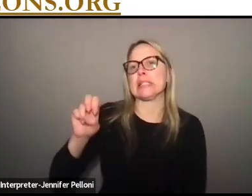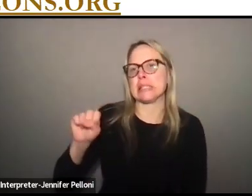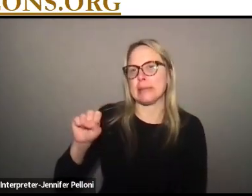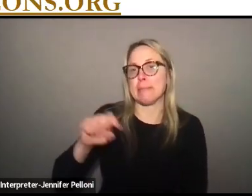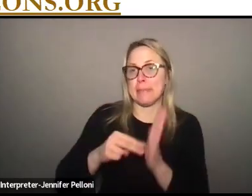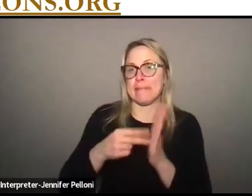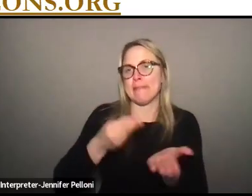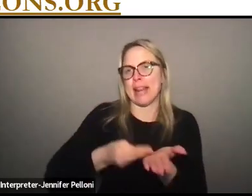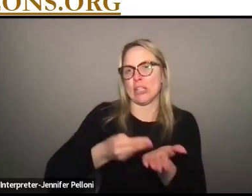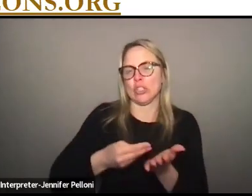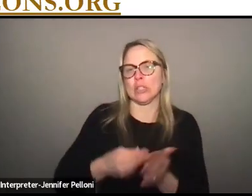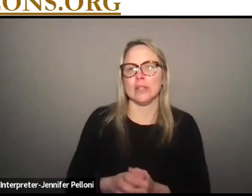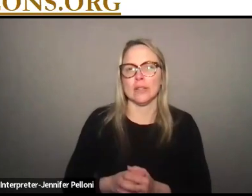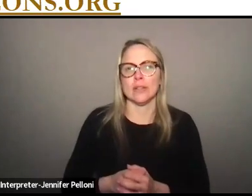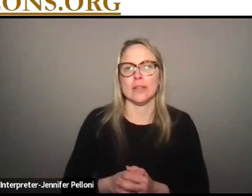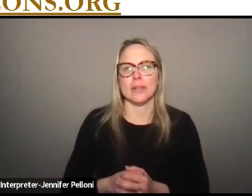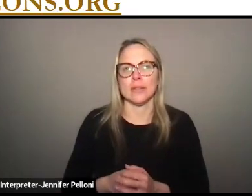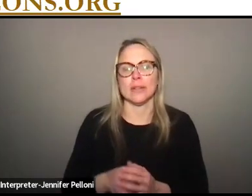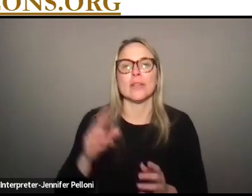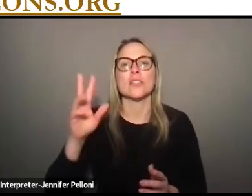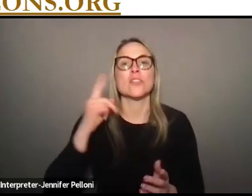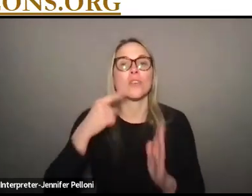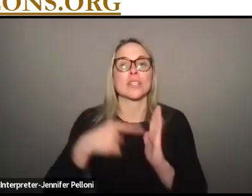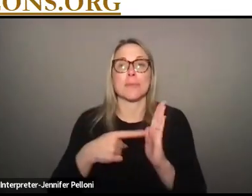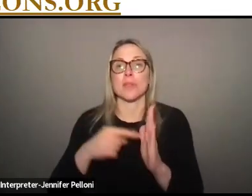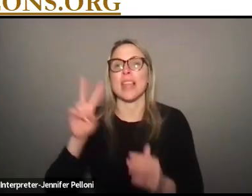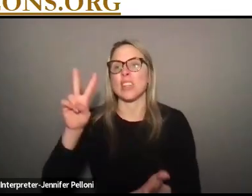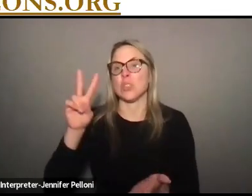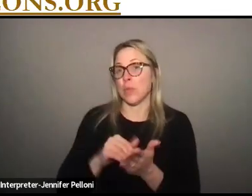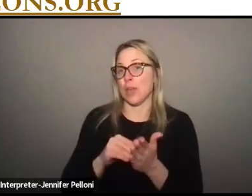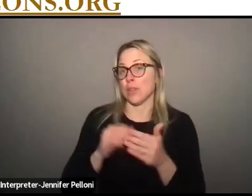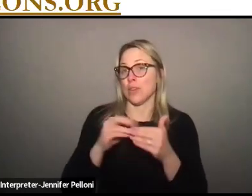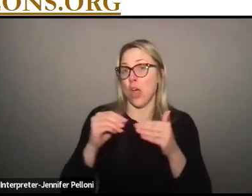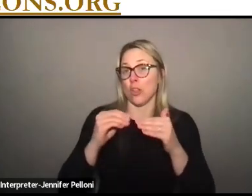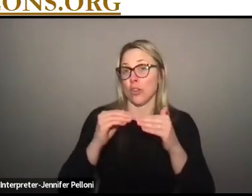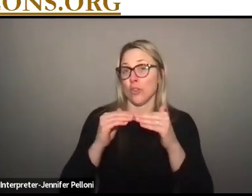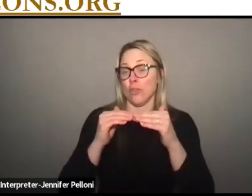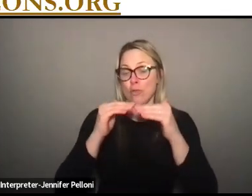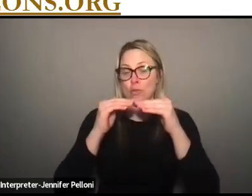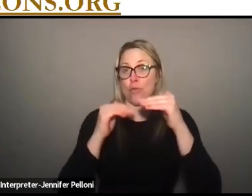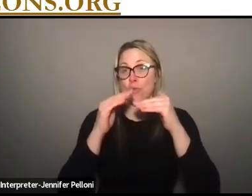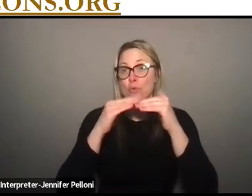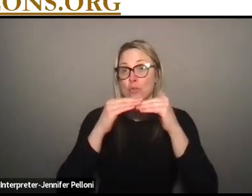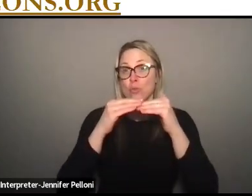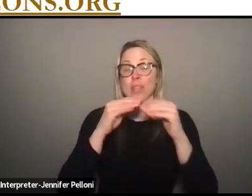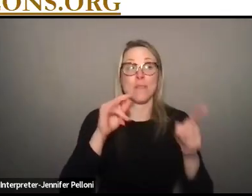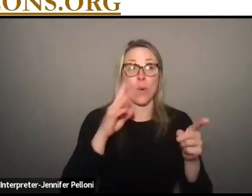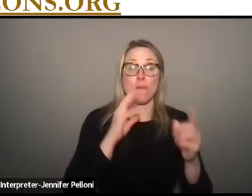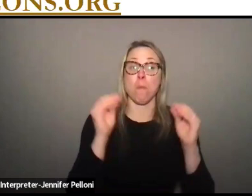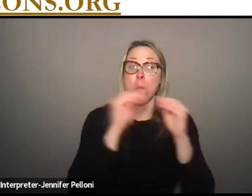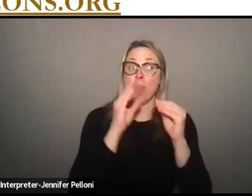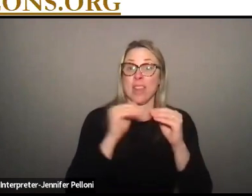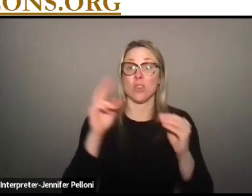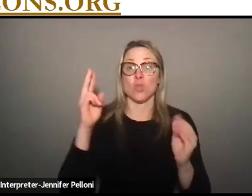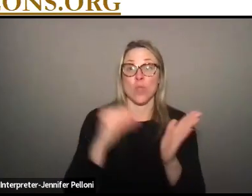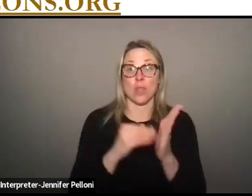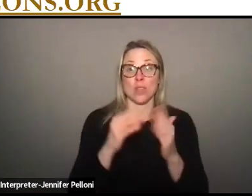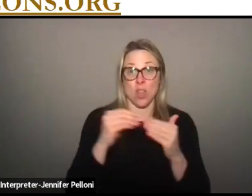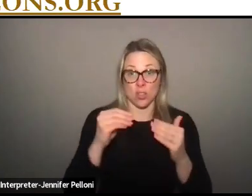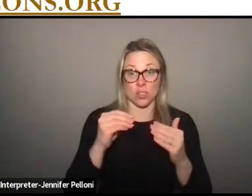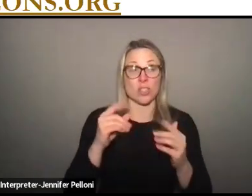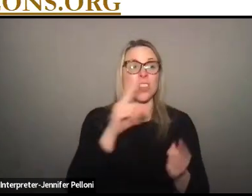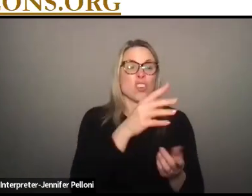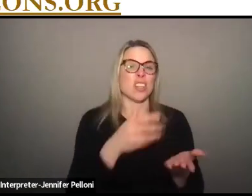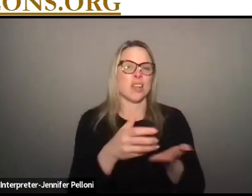okay, SSI is $2,000 threshold in all of your bank accounts. And the